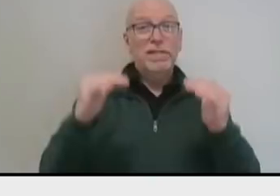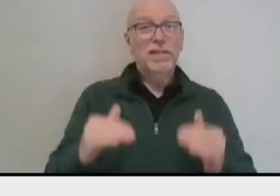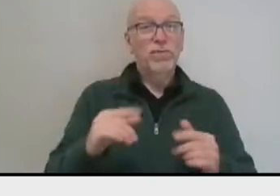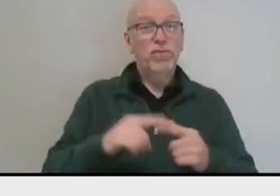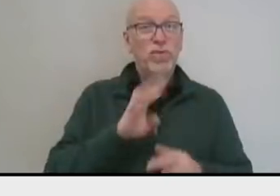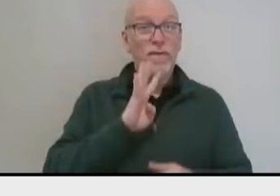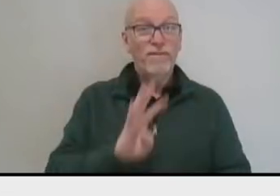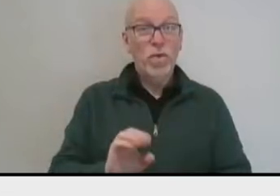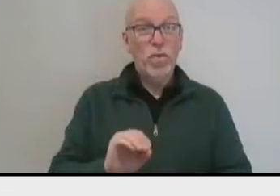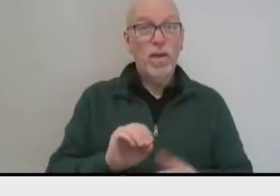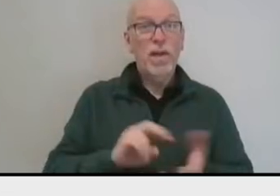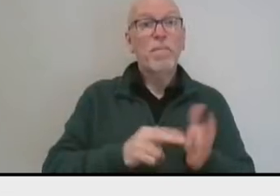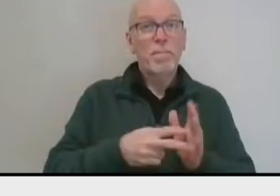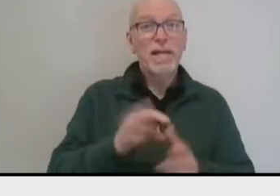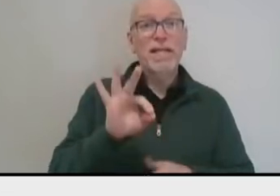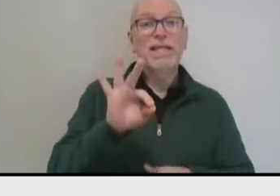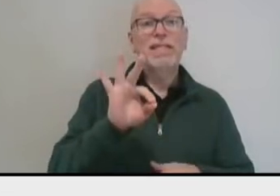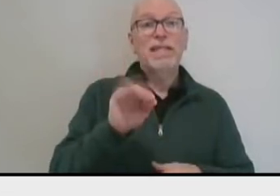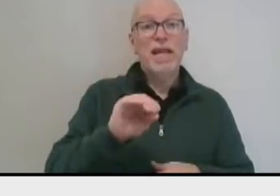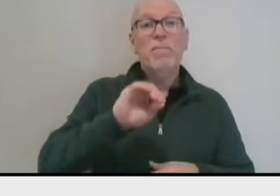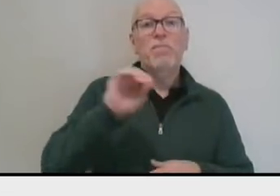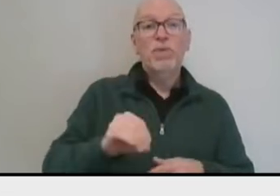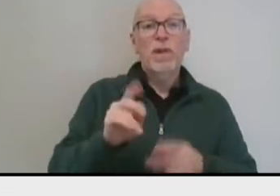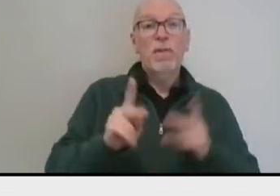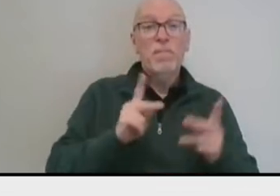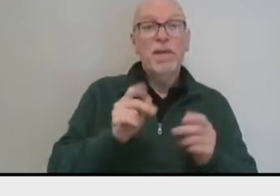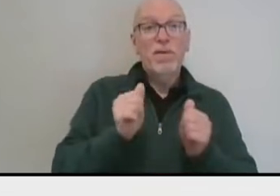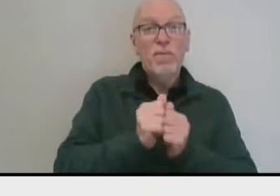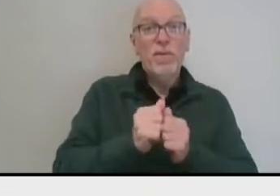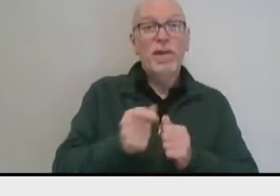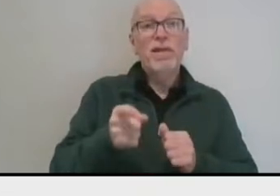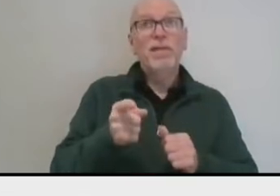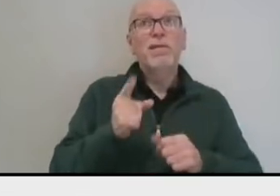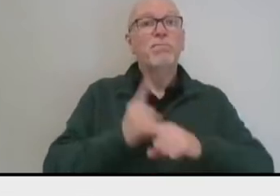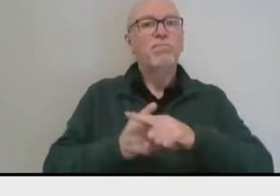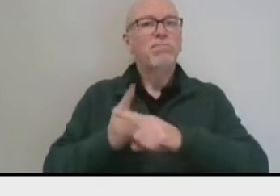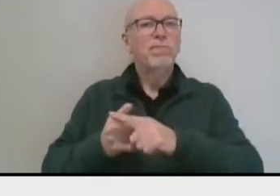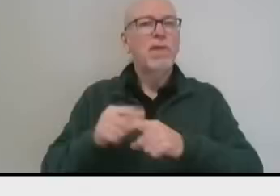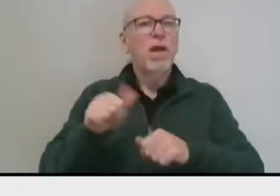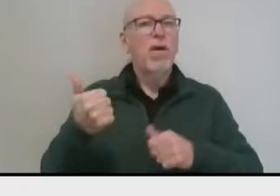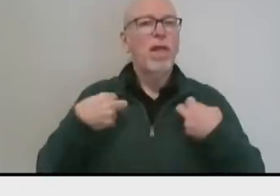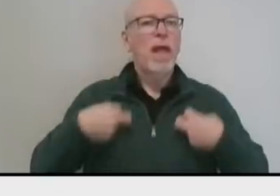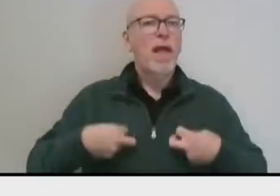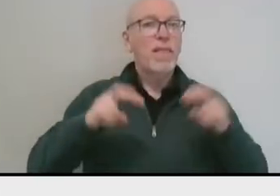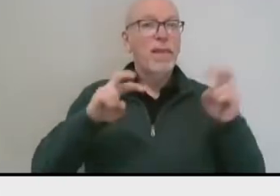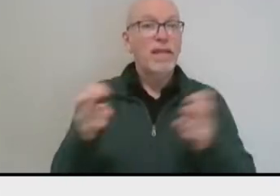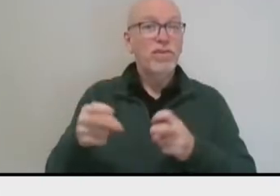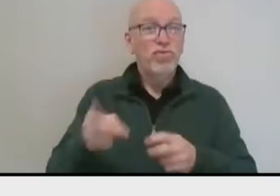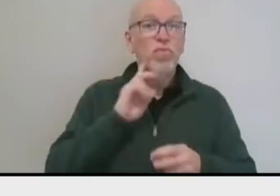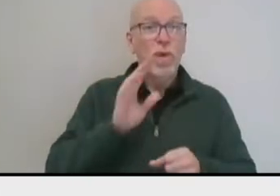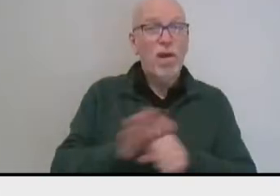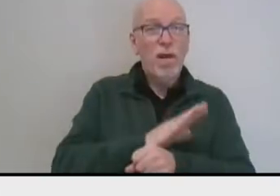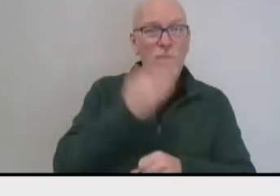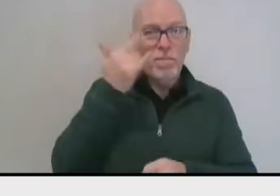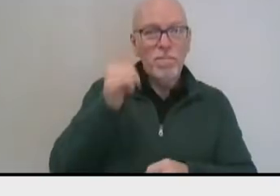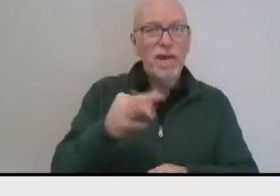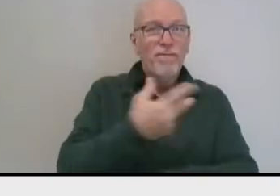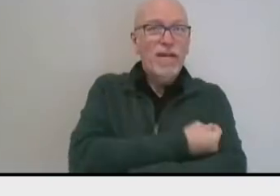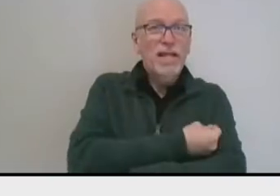having 90% of Hoosiers with comorbidities, by the way, covered because of a vaccination,